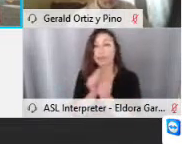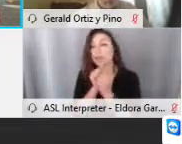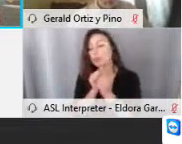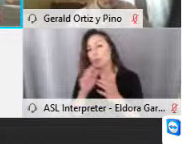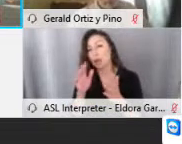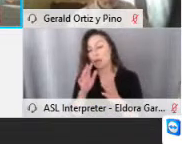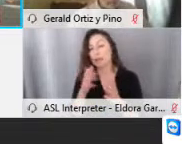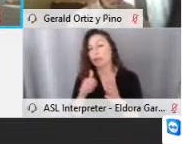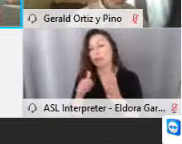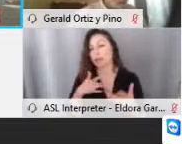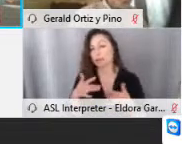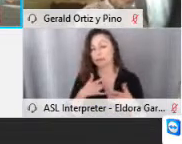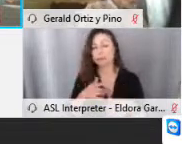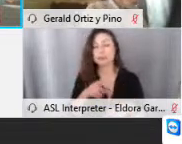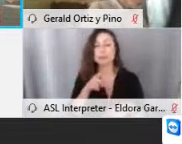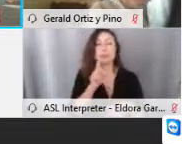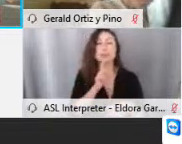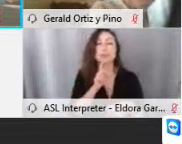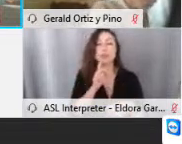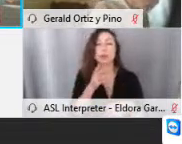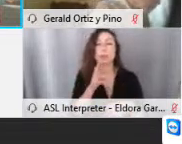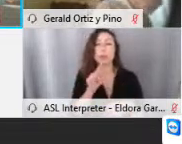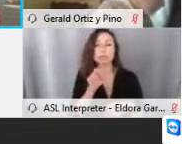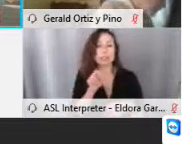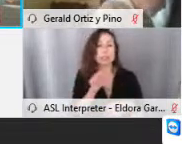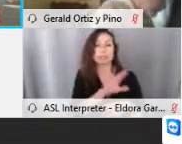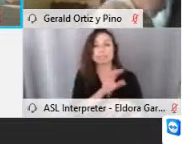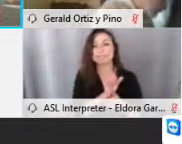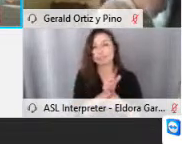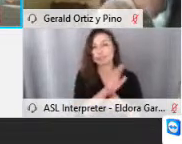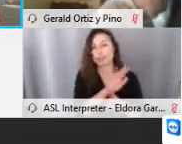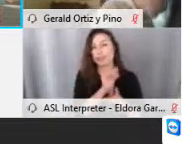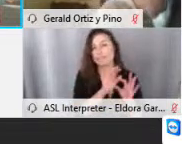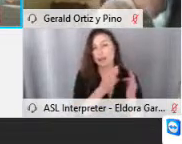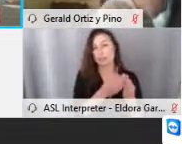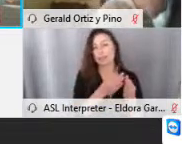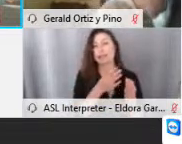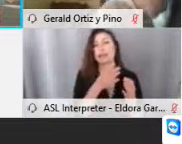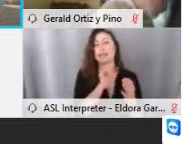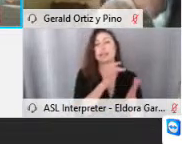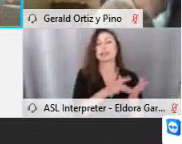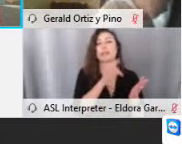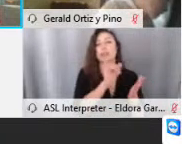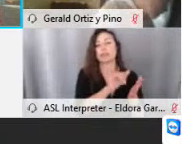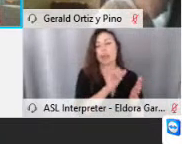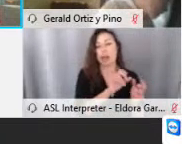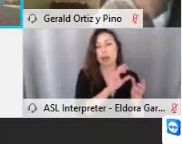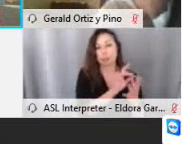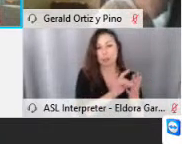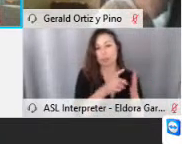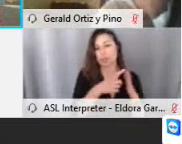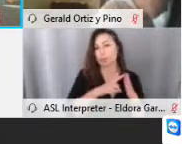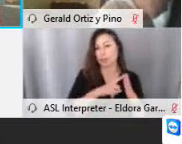that concern. So you heard the Burtons take advantage of that option at the beginning of the presentation.